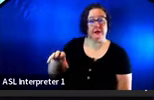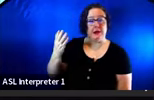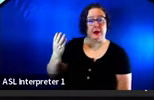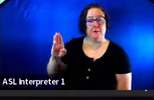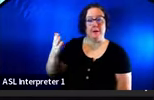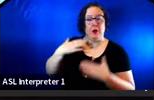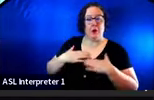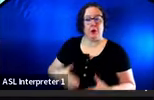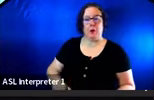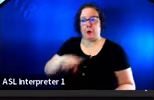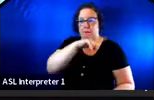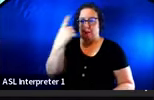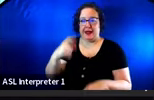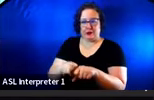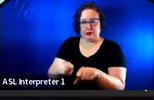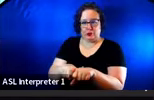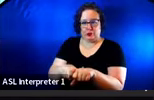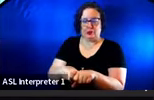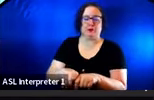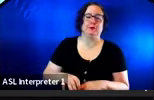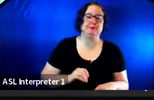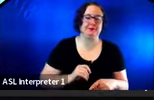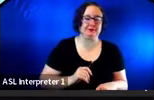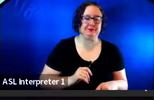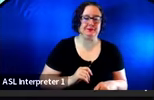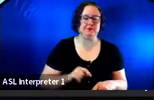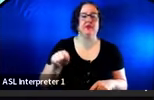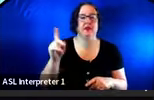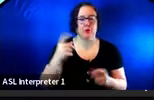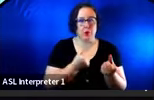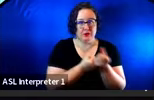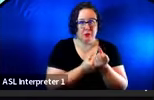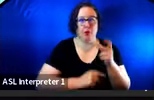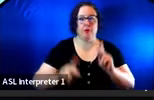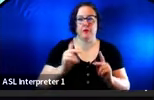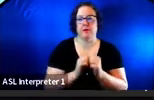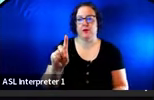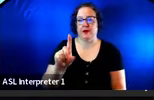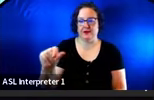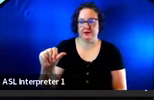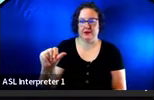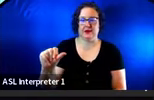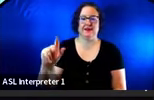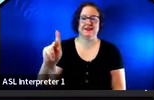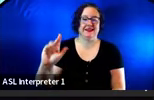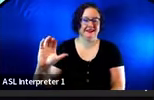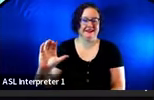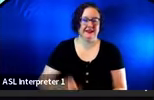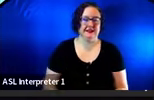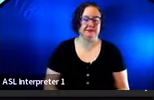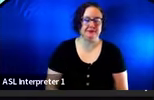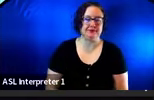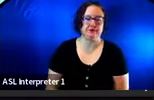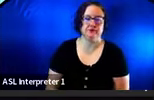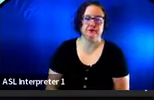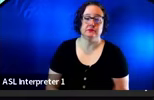blue with black shoes on. So this is where we support people with disabilities in the Kansas City area. So where we have